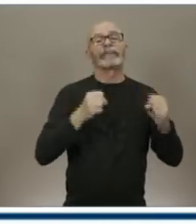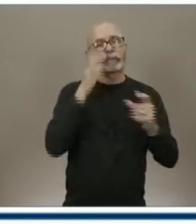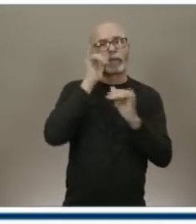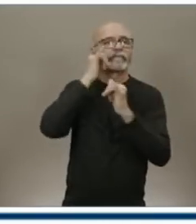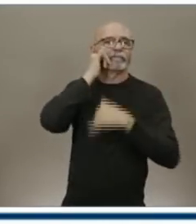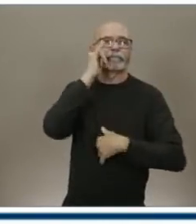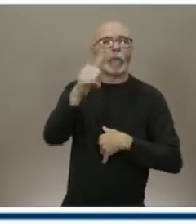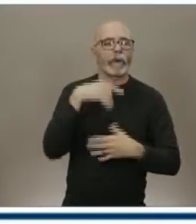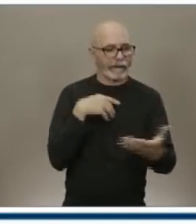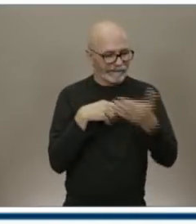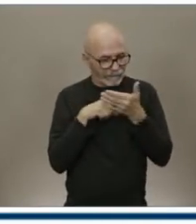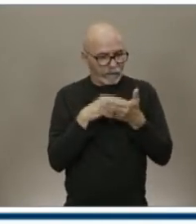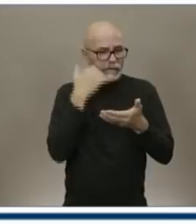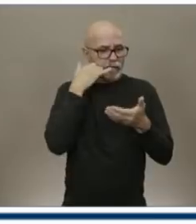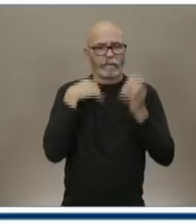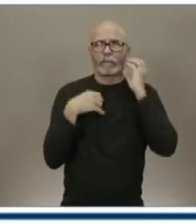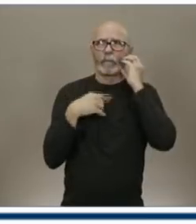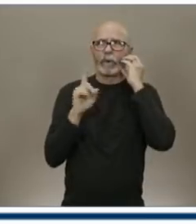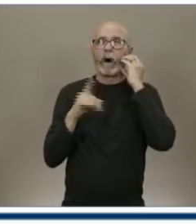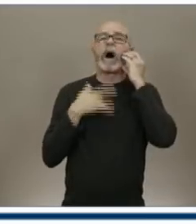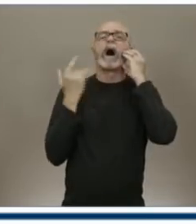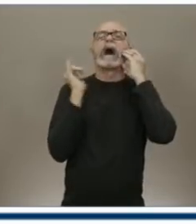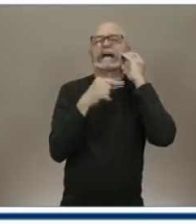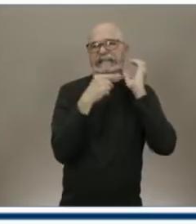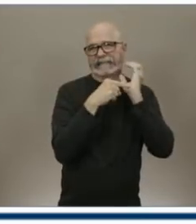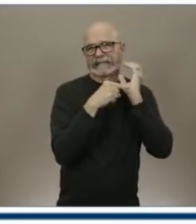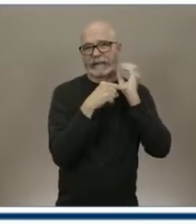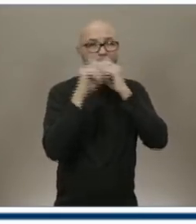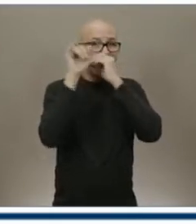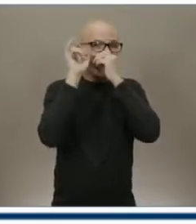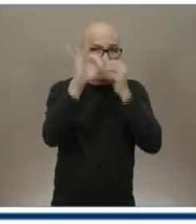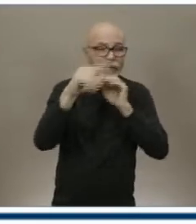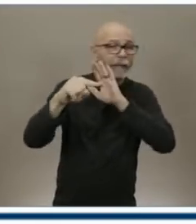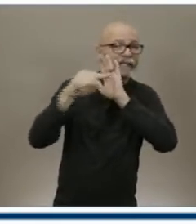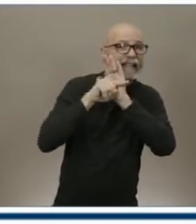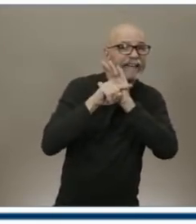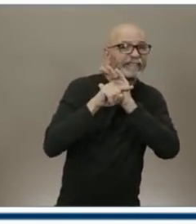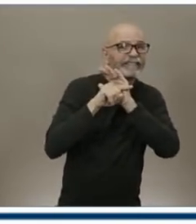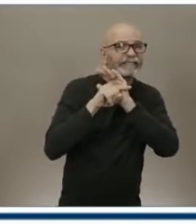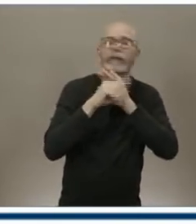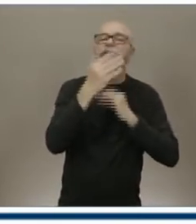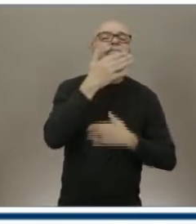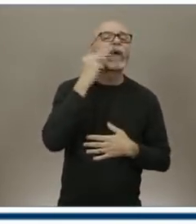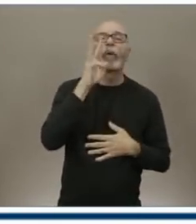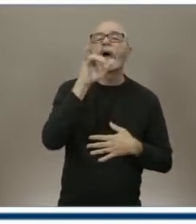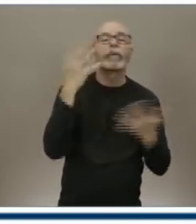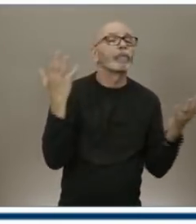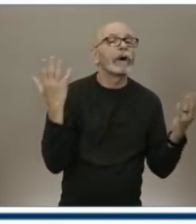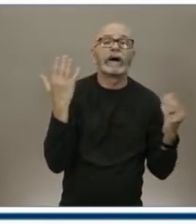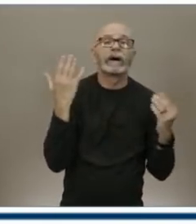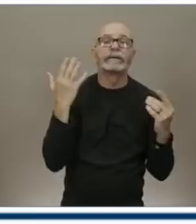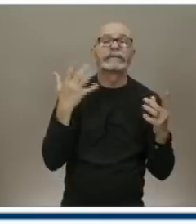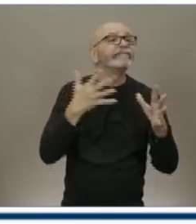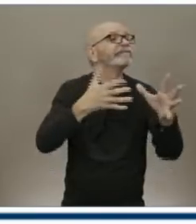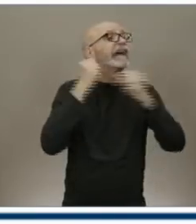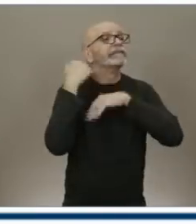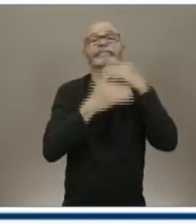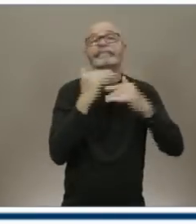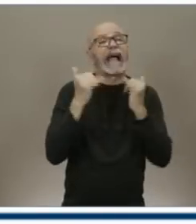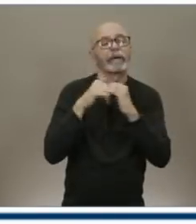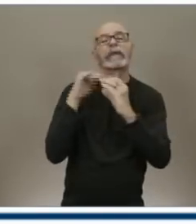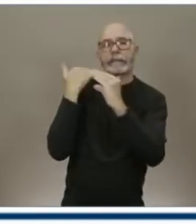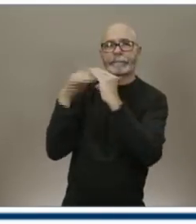fastest way and the most efficient way for us is for you to sign up, and we can do it by email. So before I end, I want to echo something